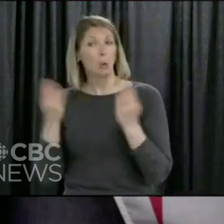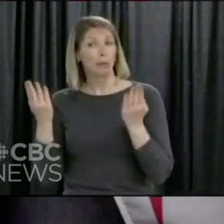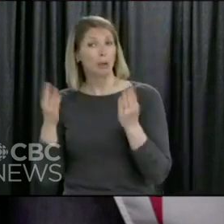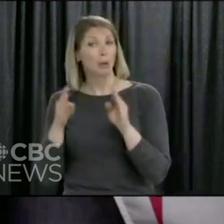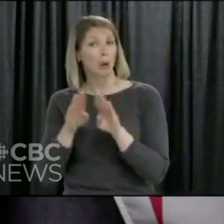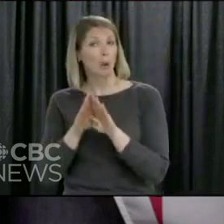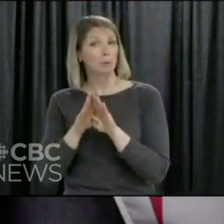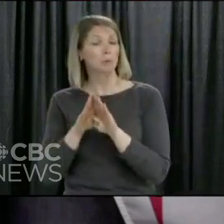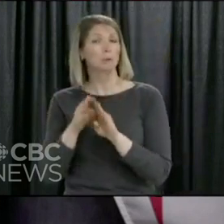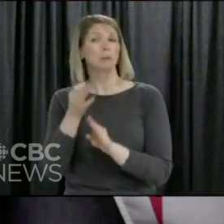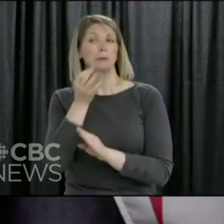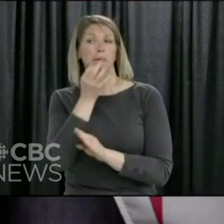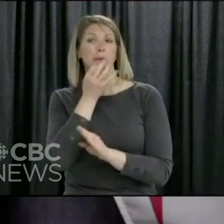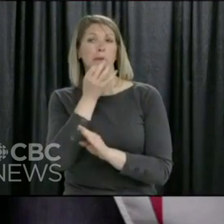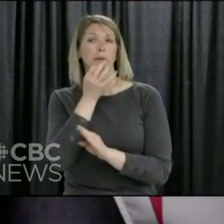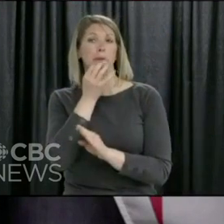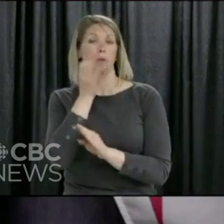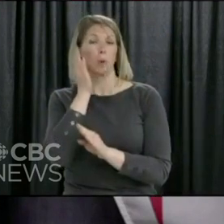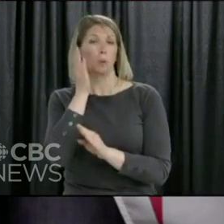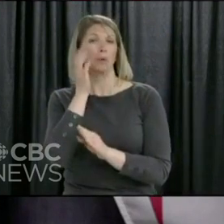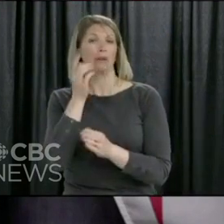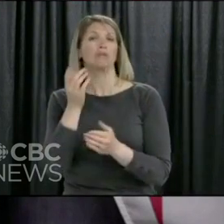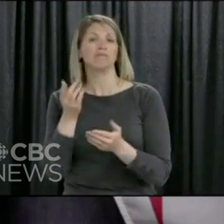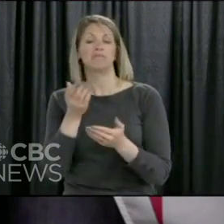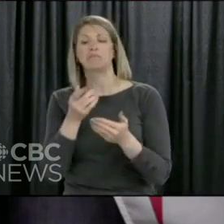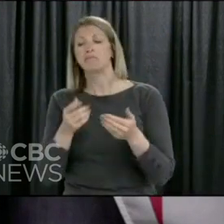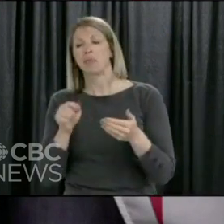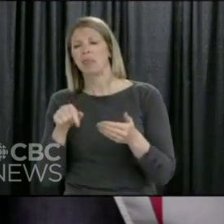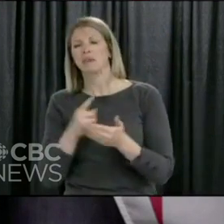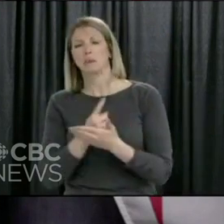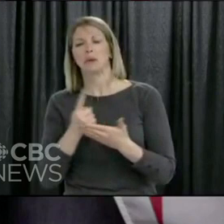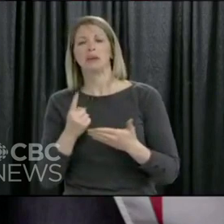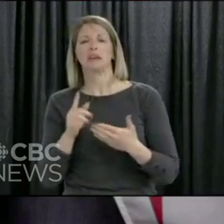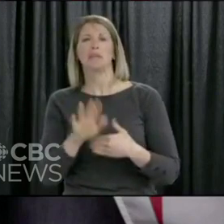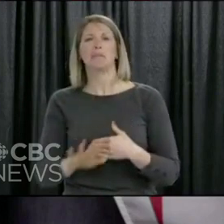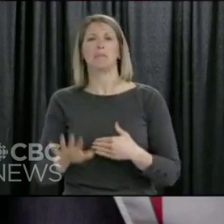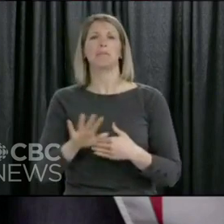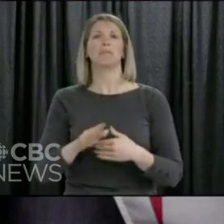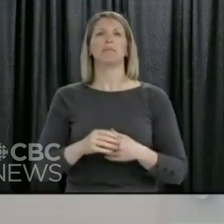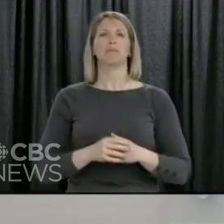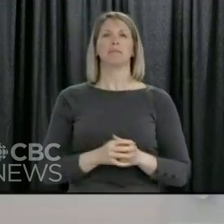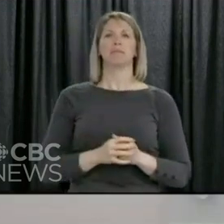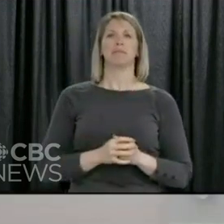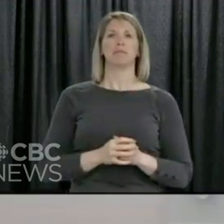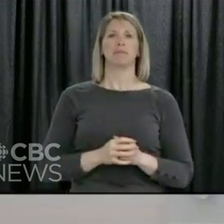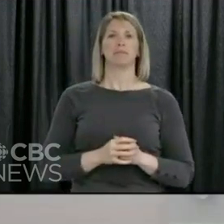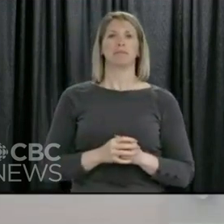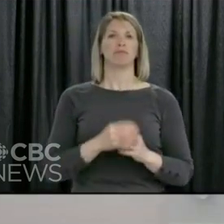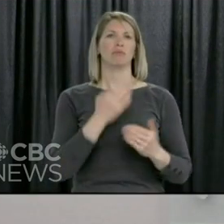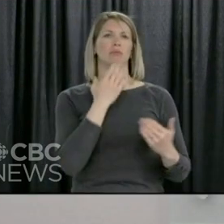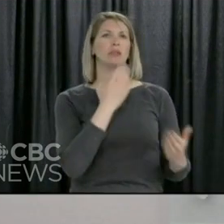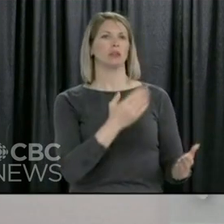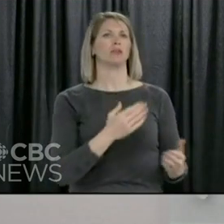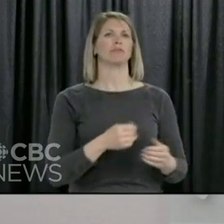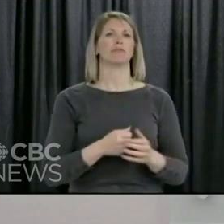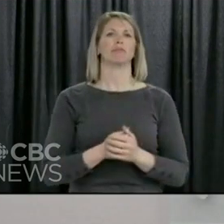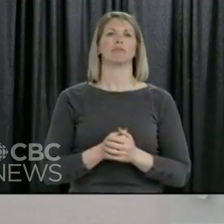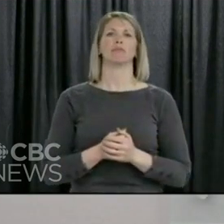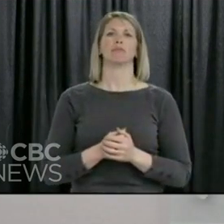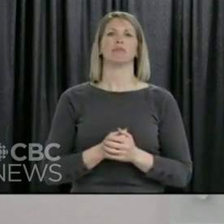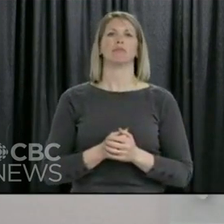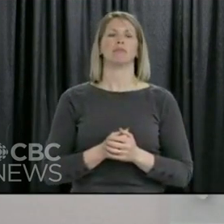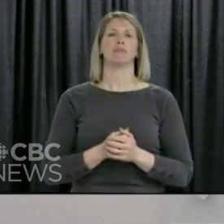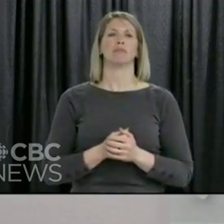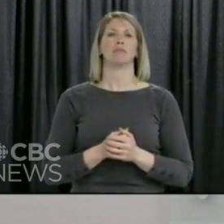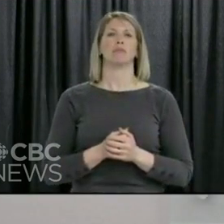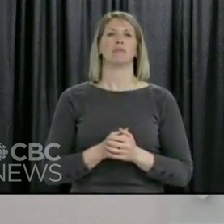anything with regard to tennis in the upcoming days. Thank you. And just because we have a few